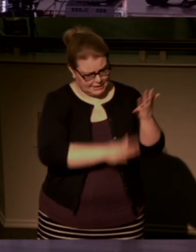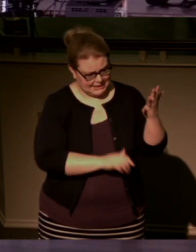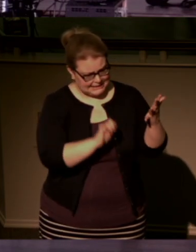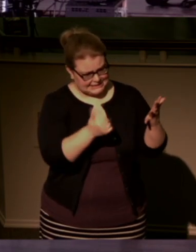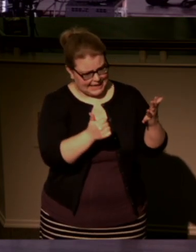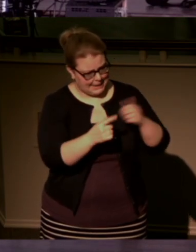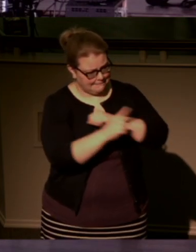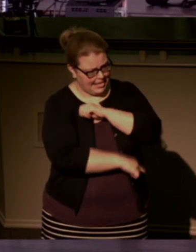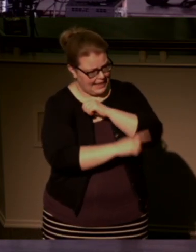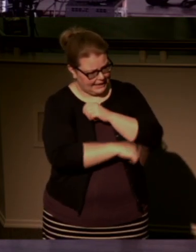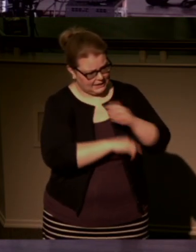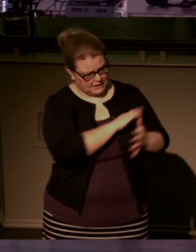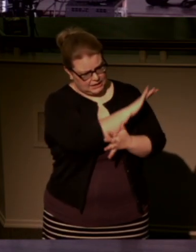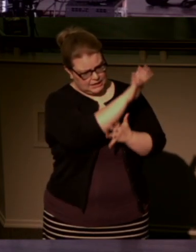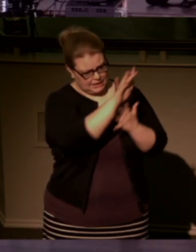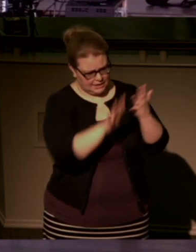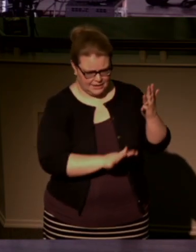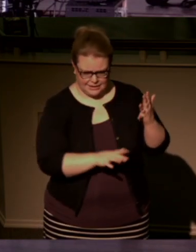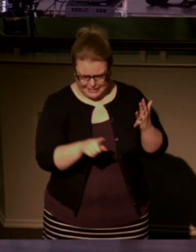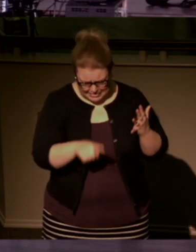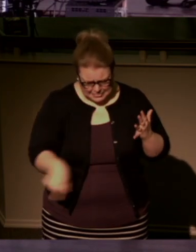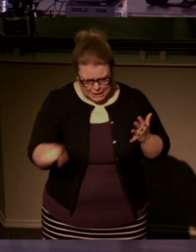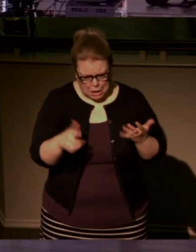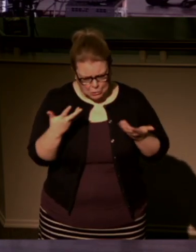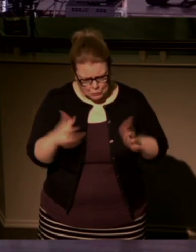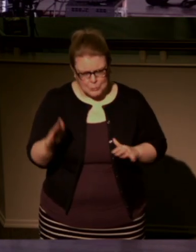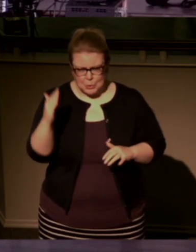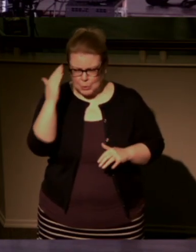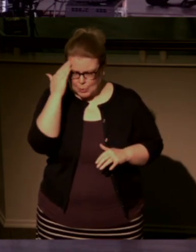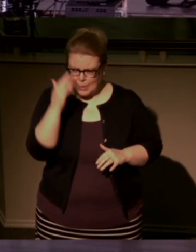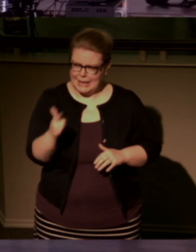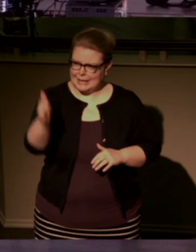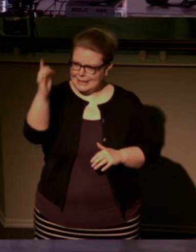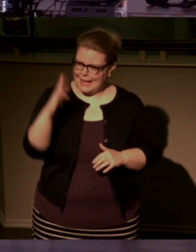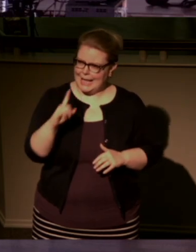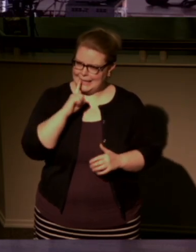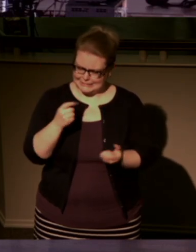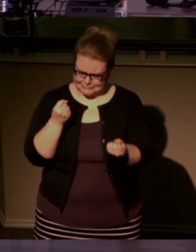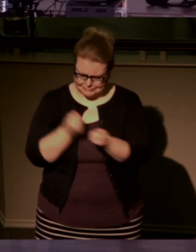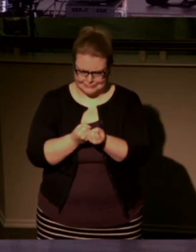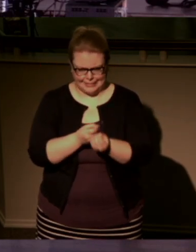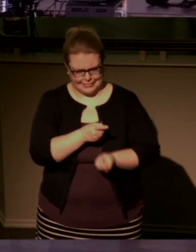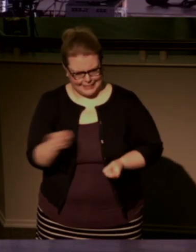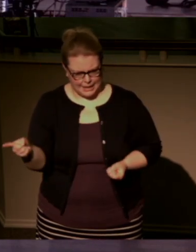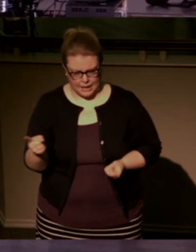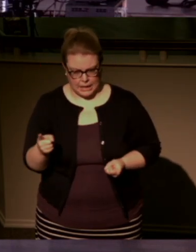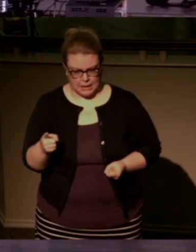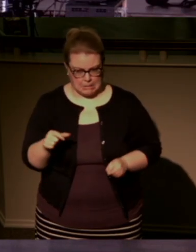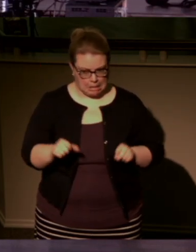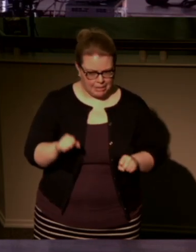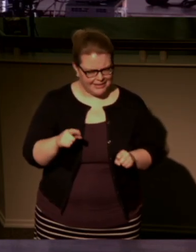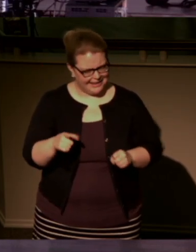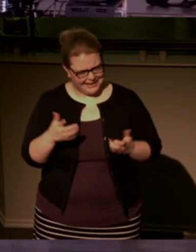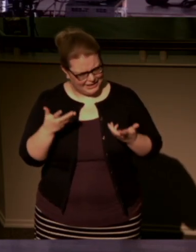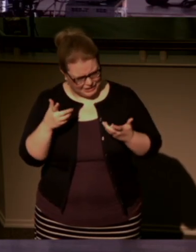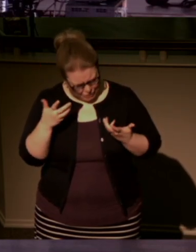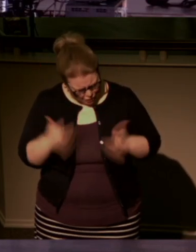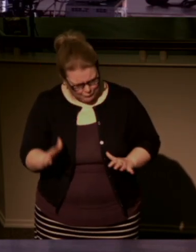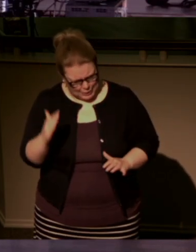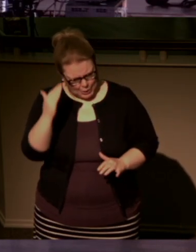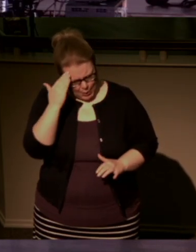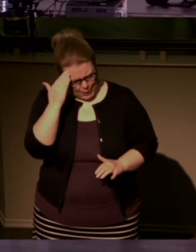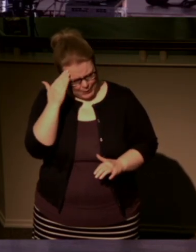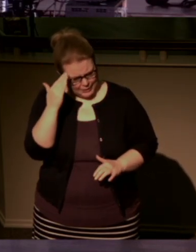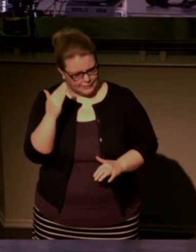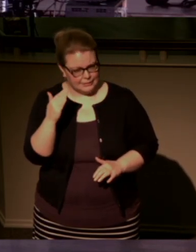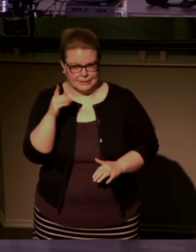Passover. They know that God is working directly for them. There's no question about this. They just know God's hand is with them. So